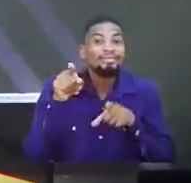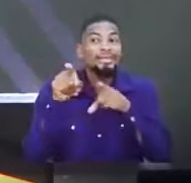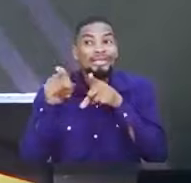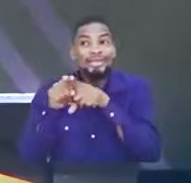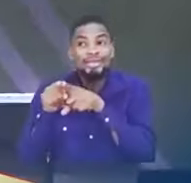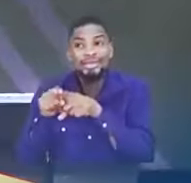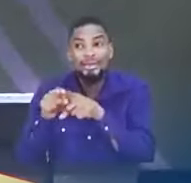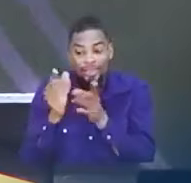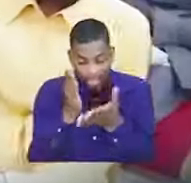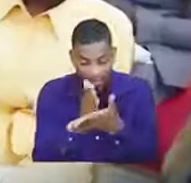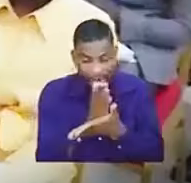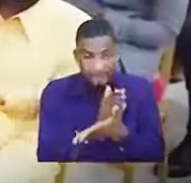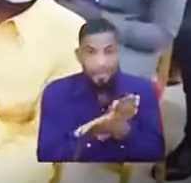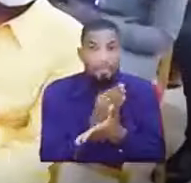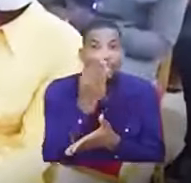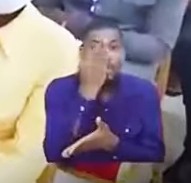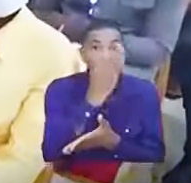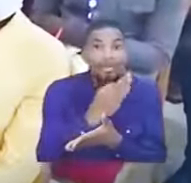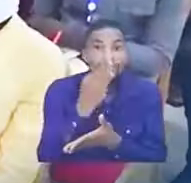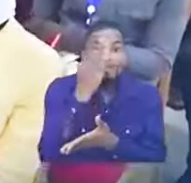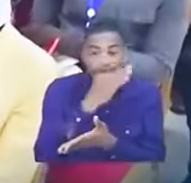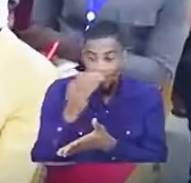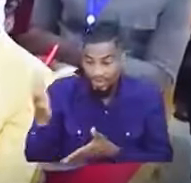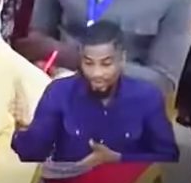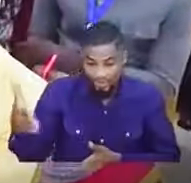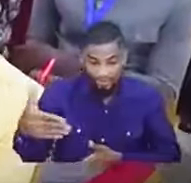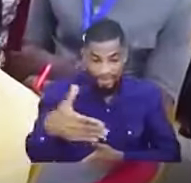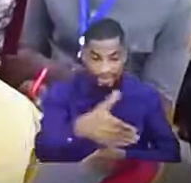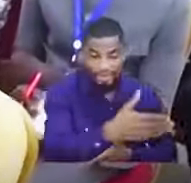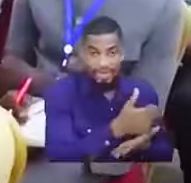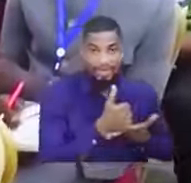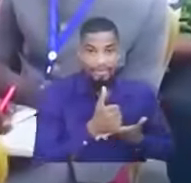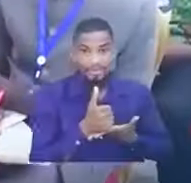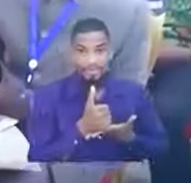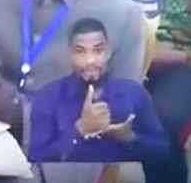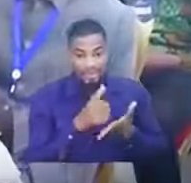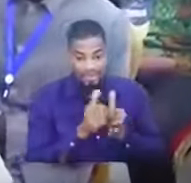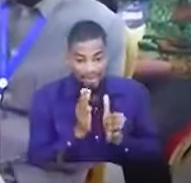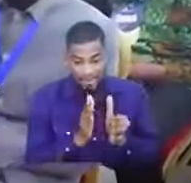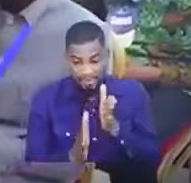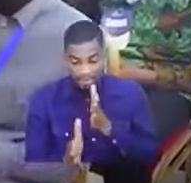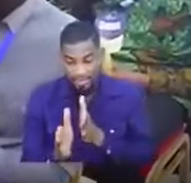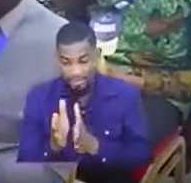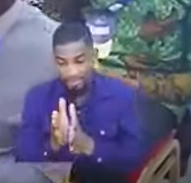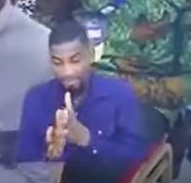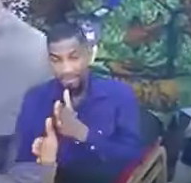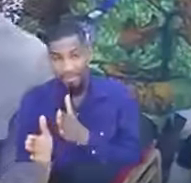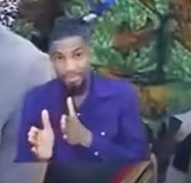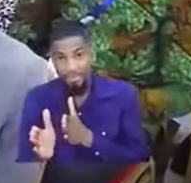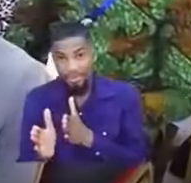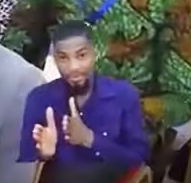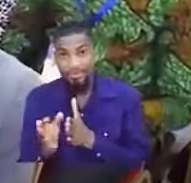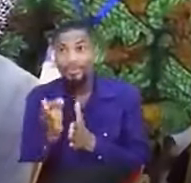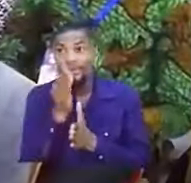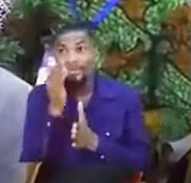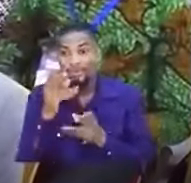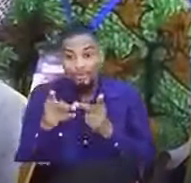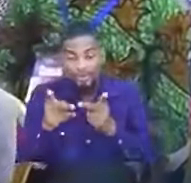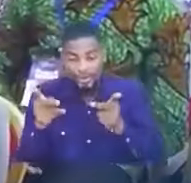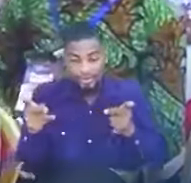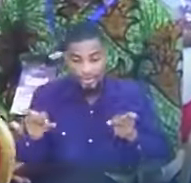her prepare the food in my sight so I may watch her and then eat it from her